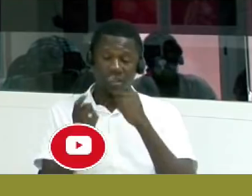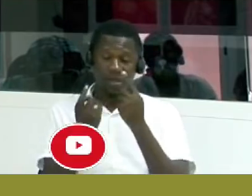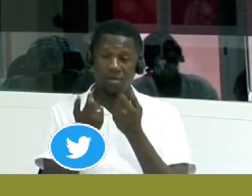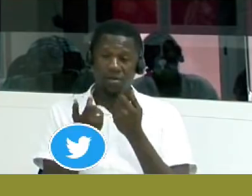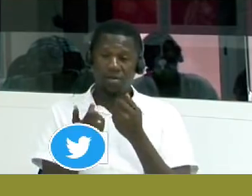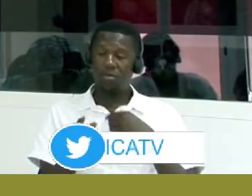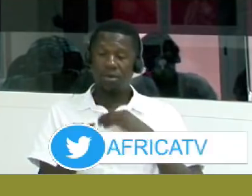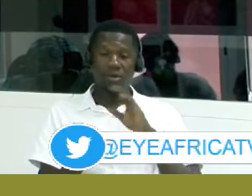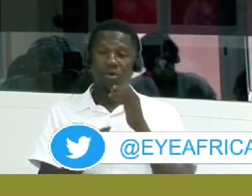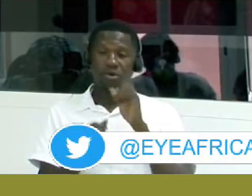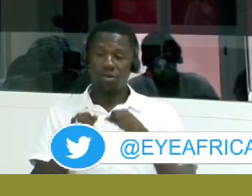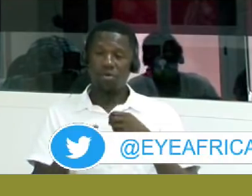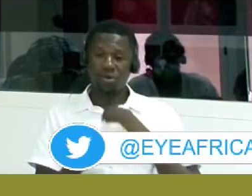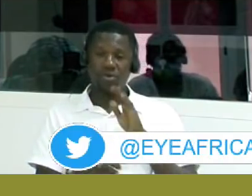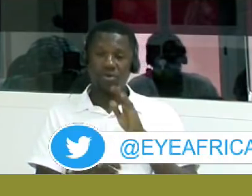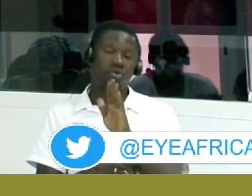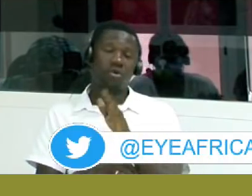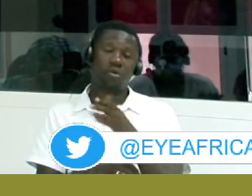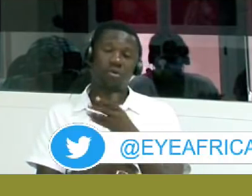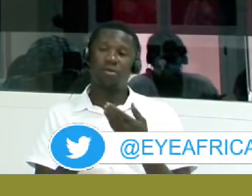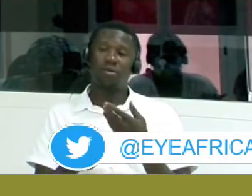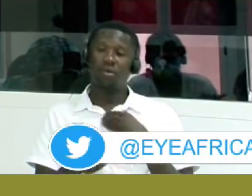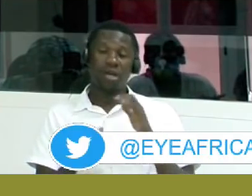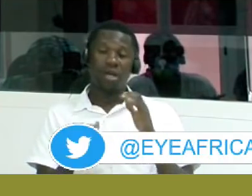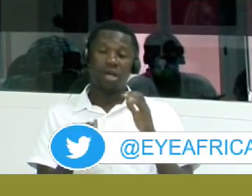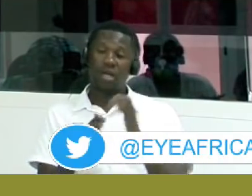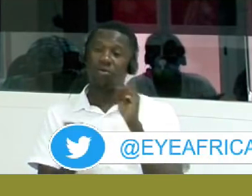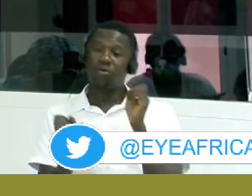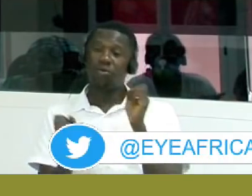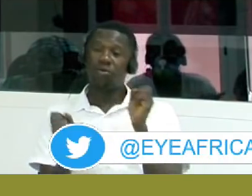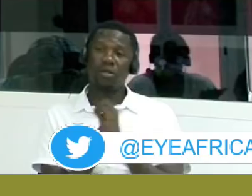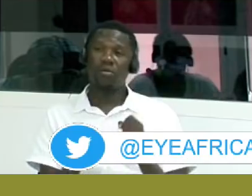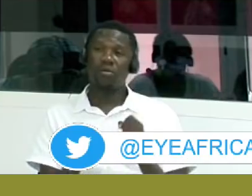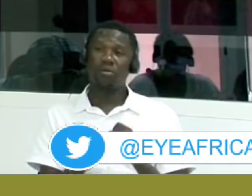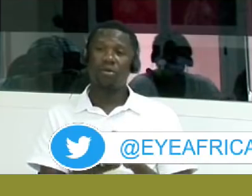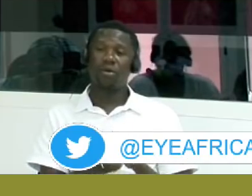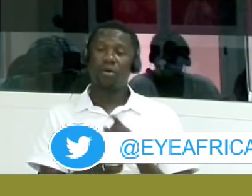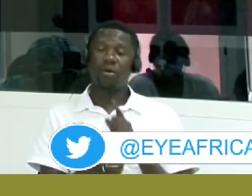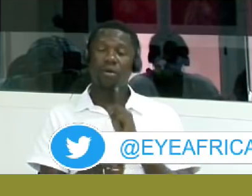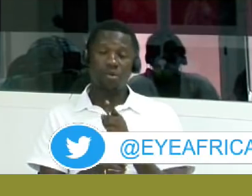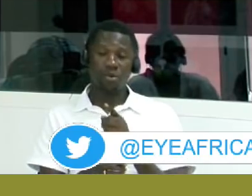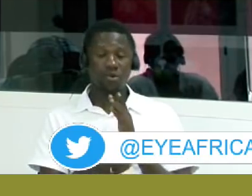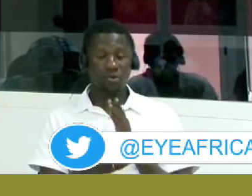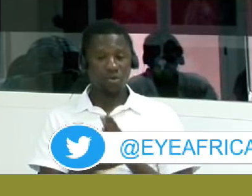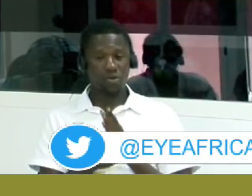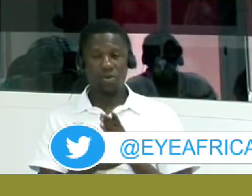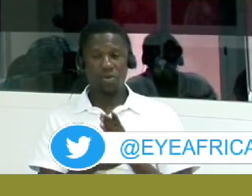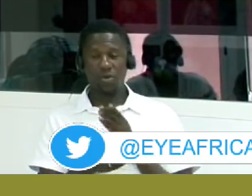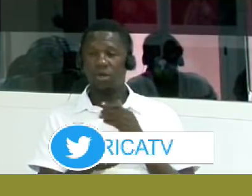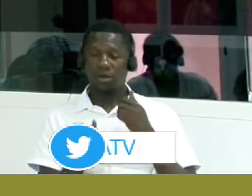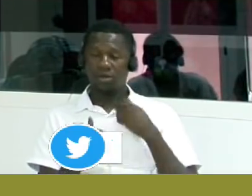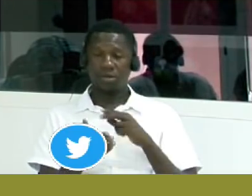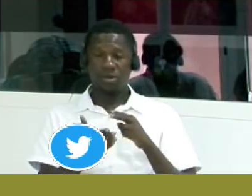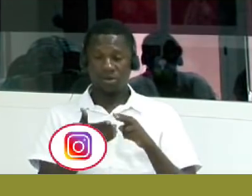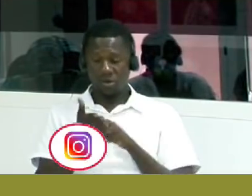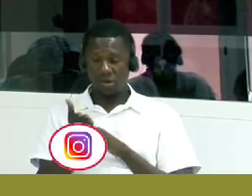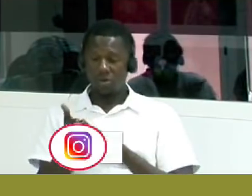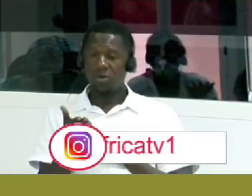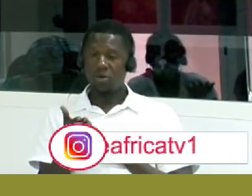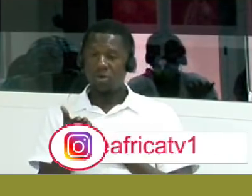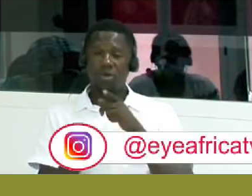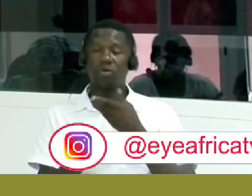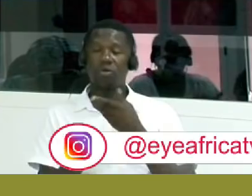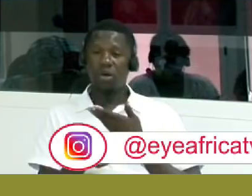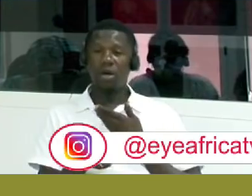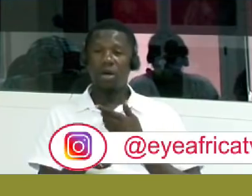stopped them. I would have achieved nothing. But at least it would have been on record that you